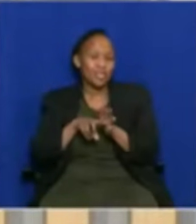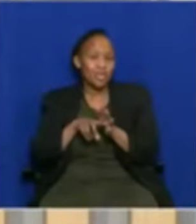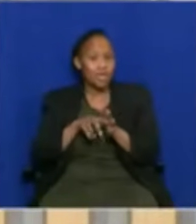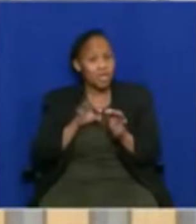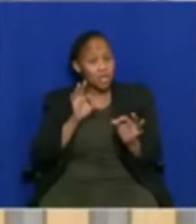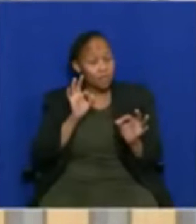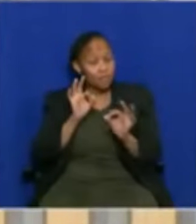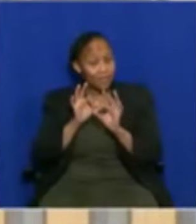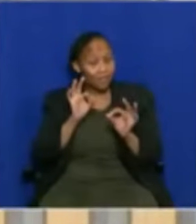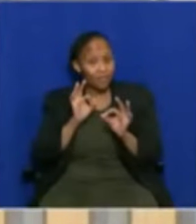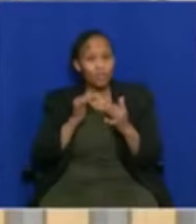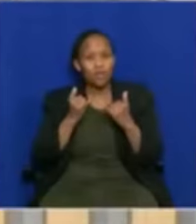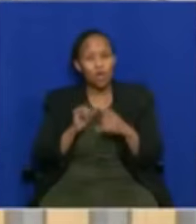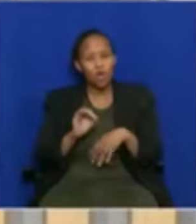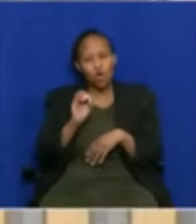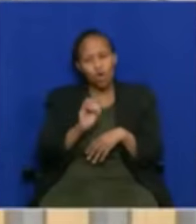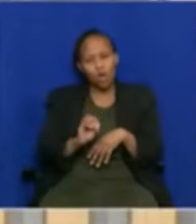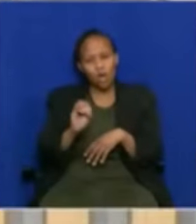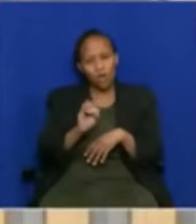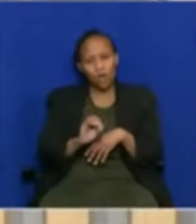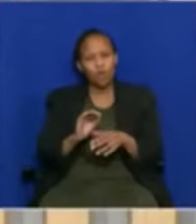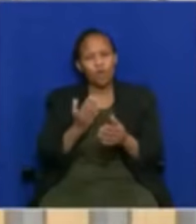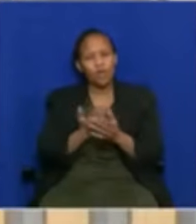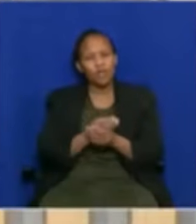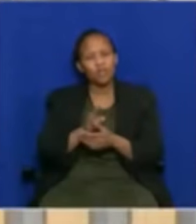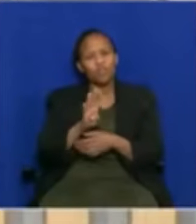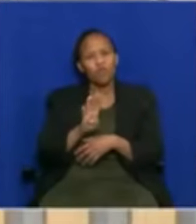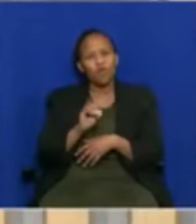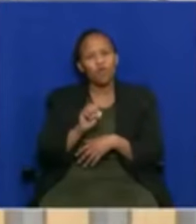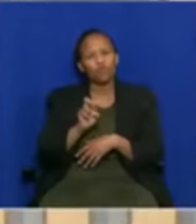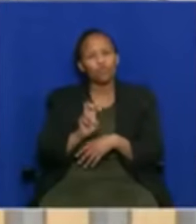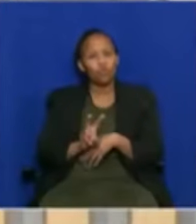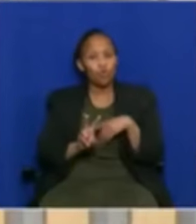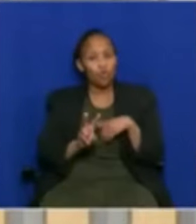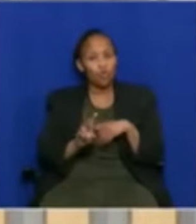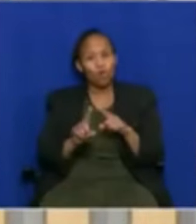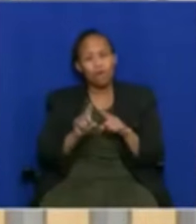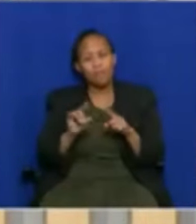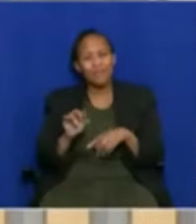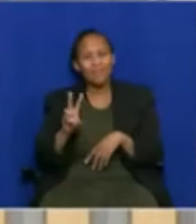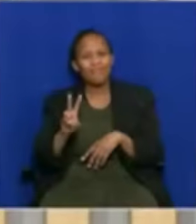402, but I know the docket as Valeria CAS